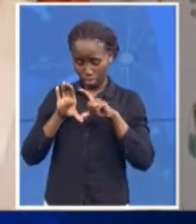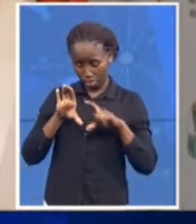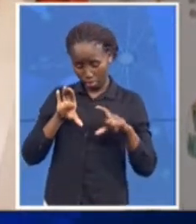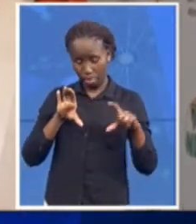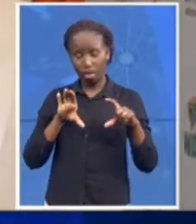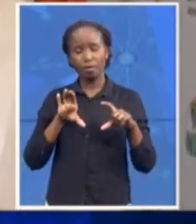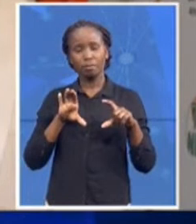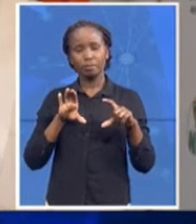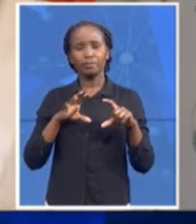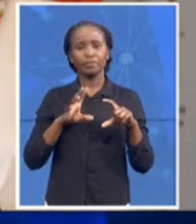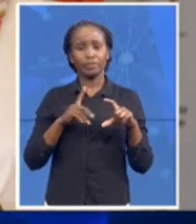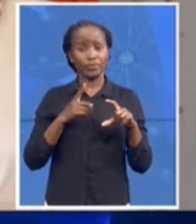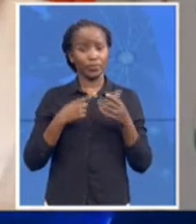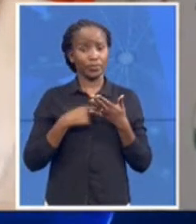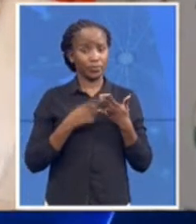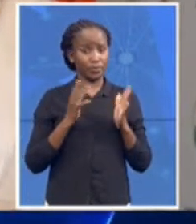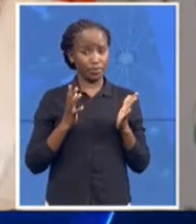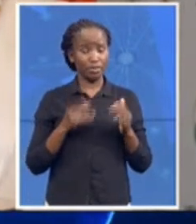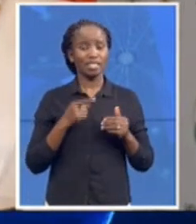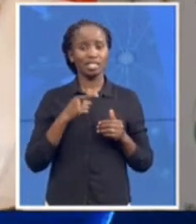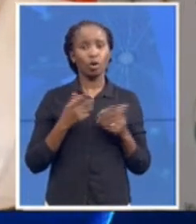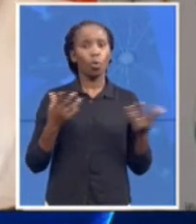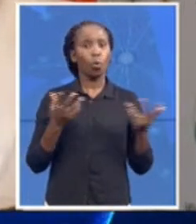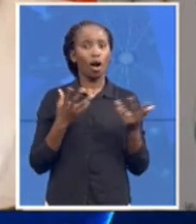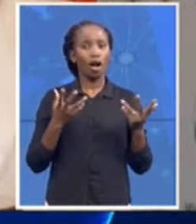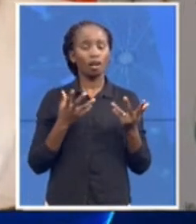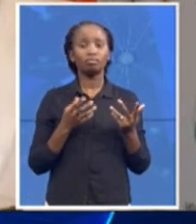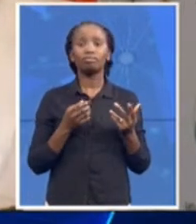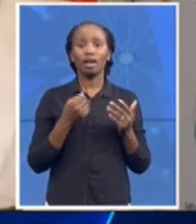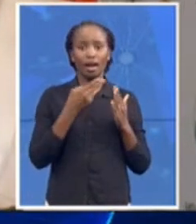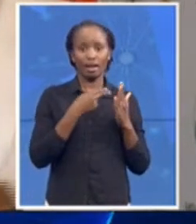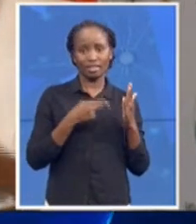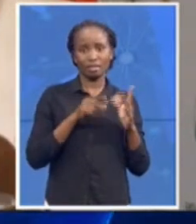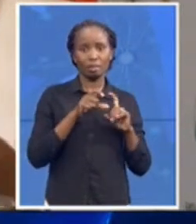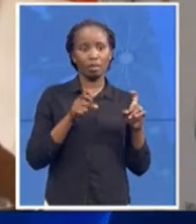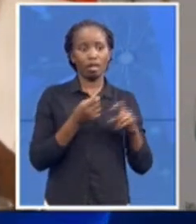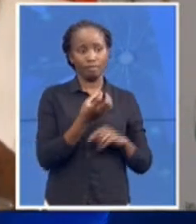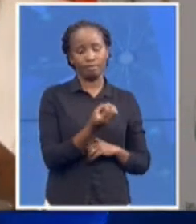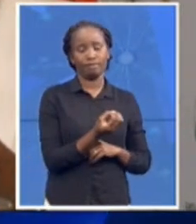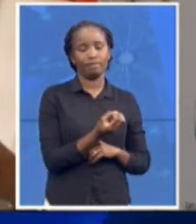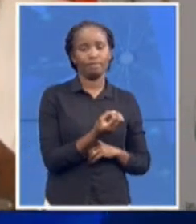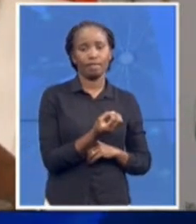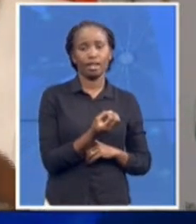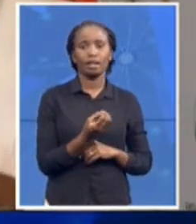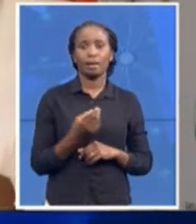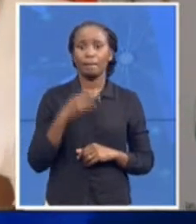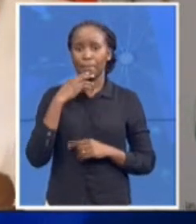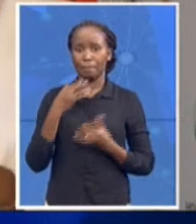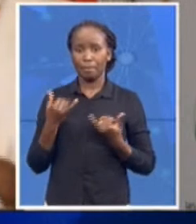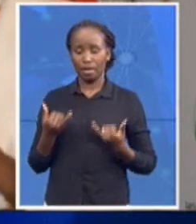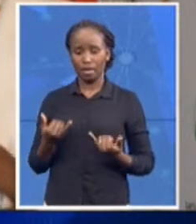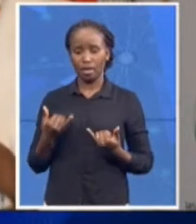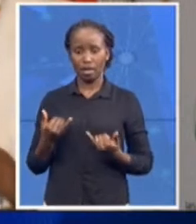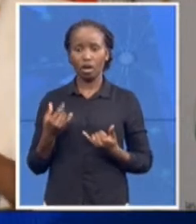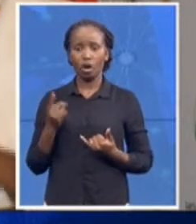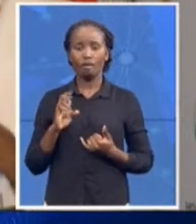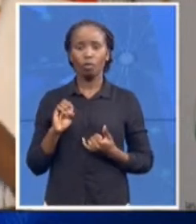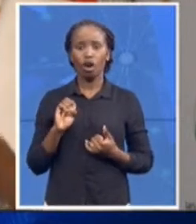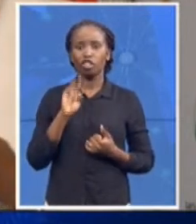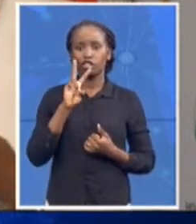of the artist. So all that is now left is basically the balance, which the 272 million